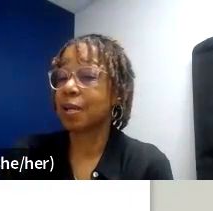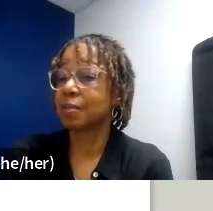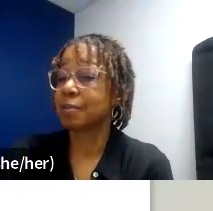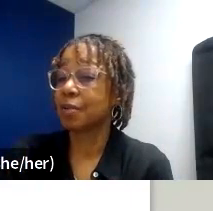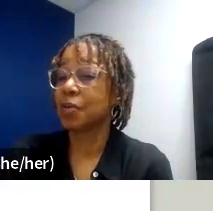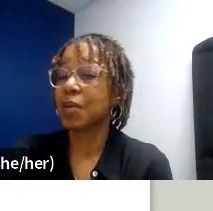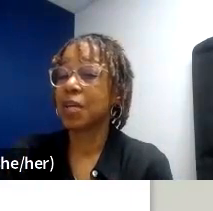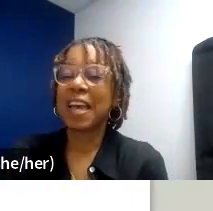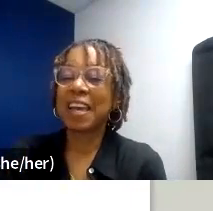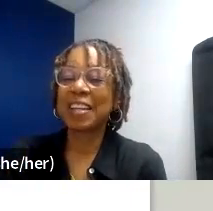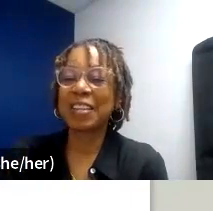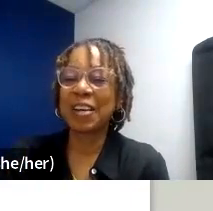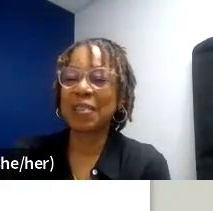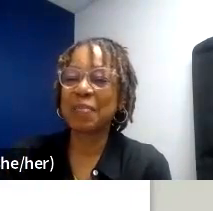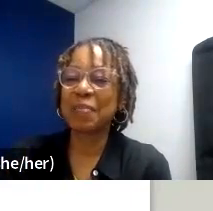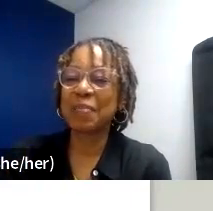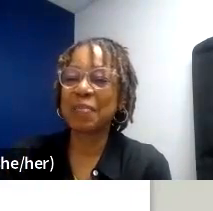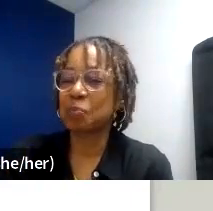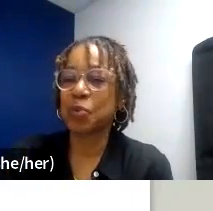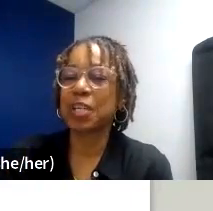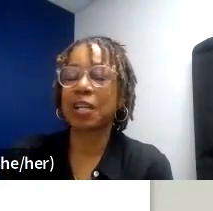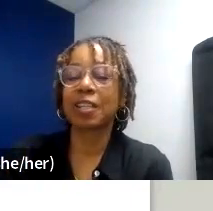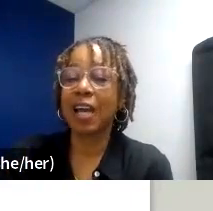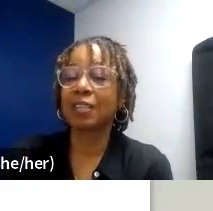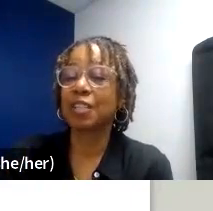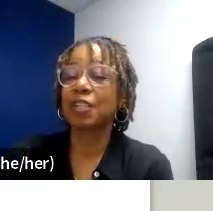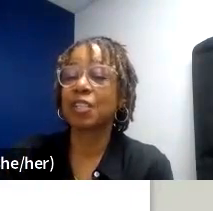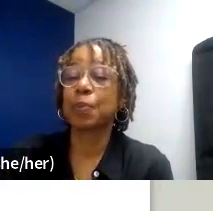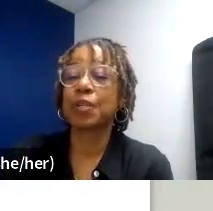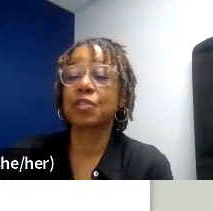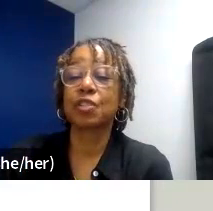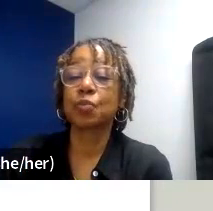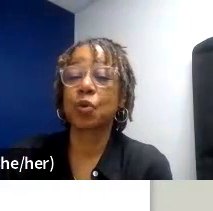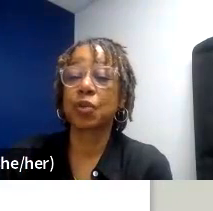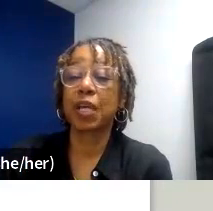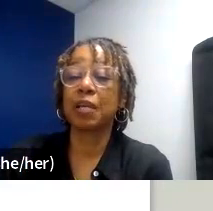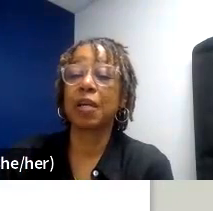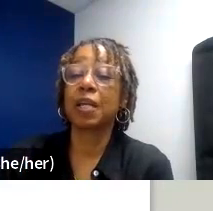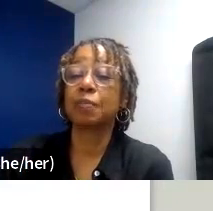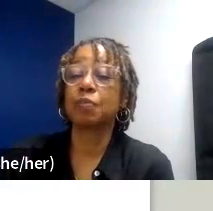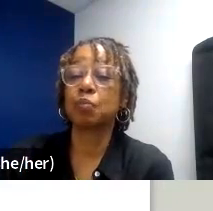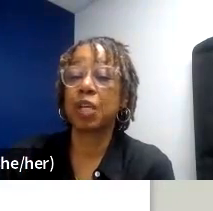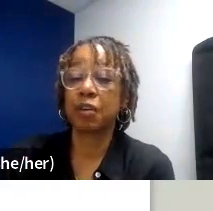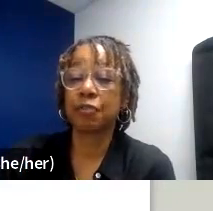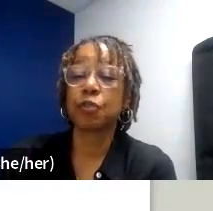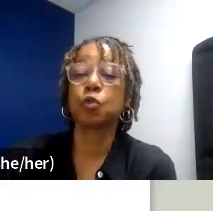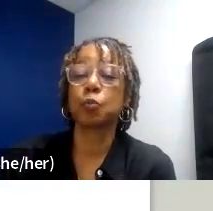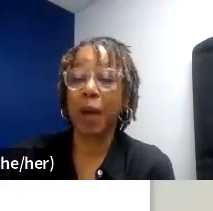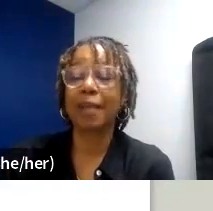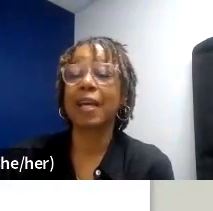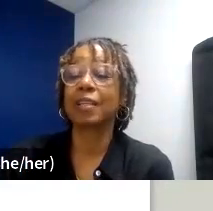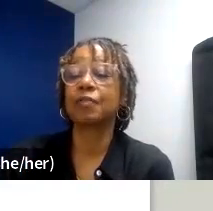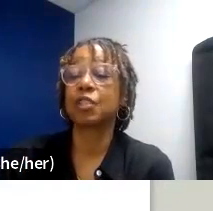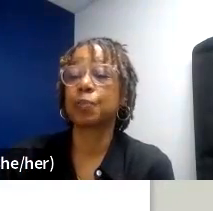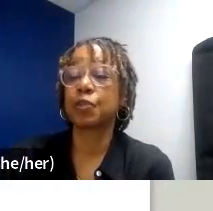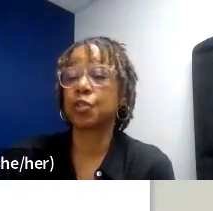encephalitis. I don't know, but bring a lot of lived experience to this work, and they are fueled